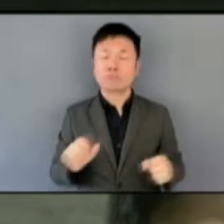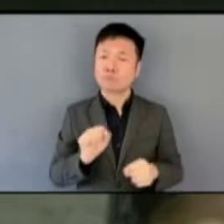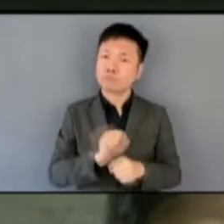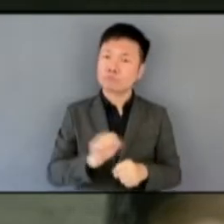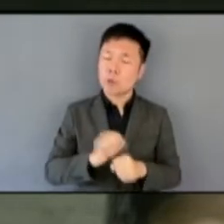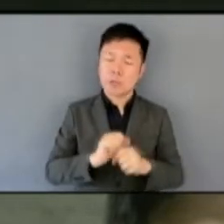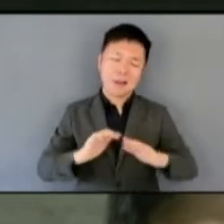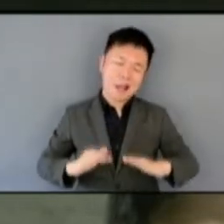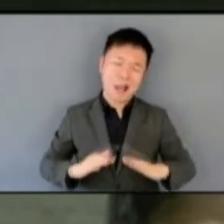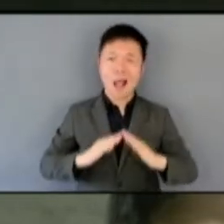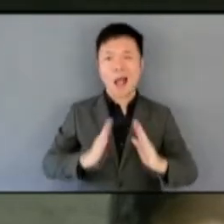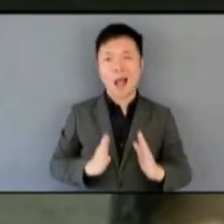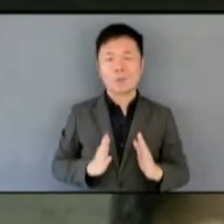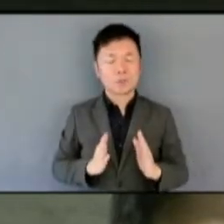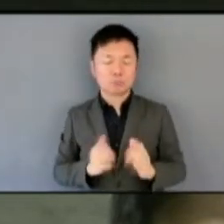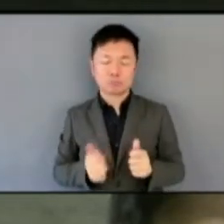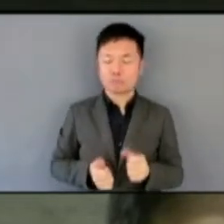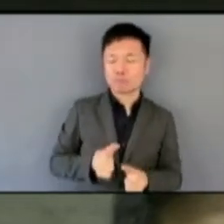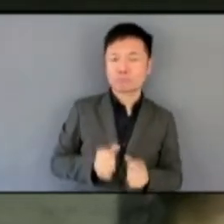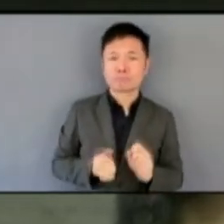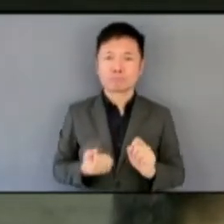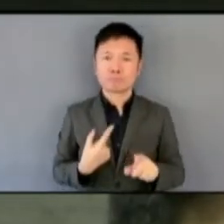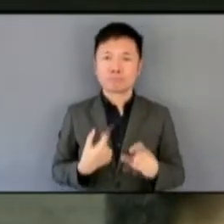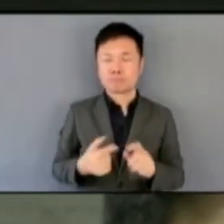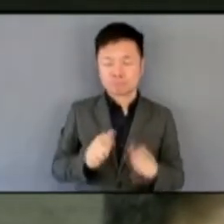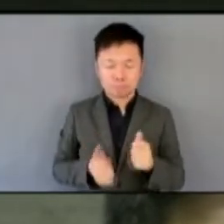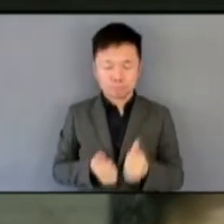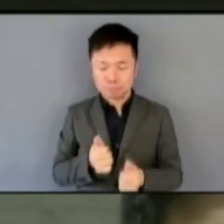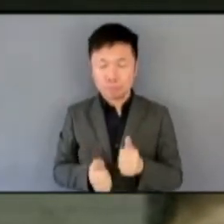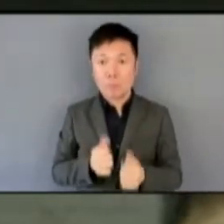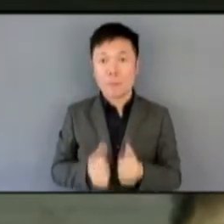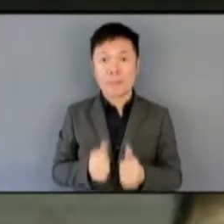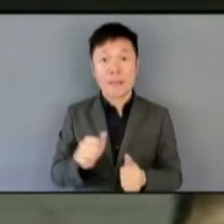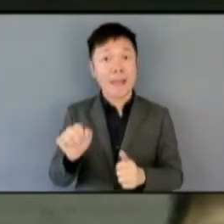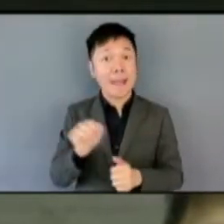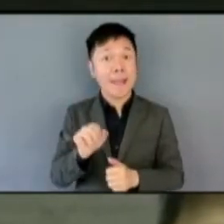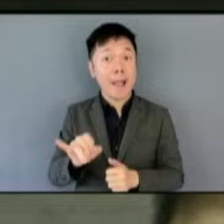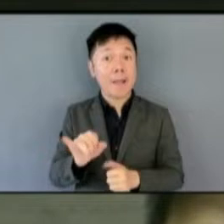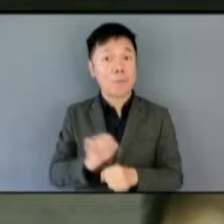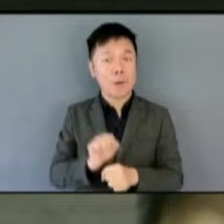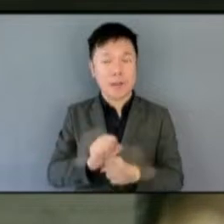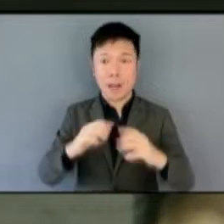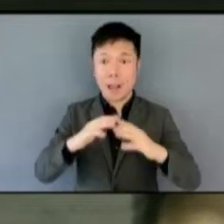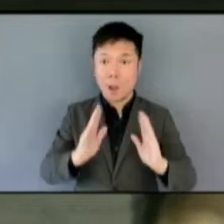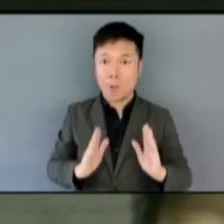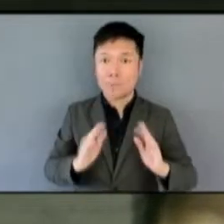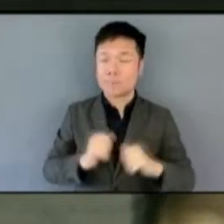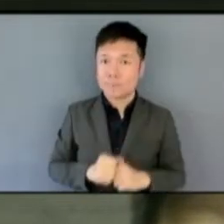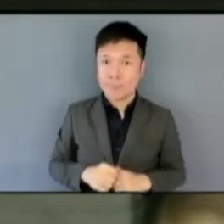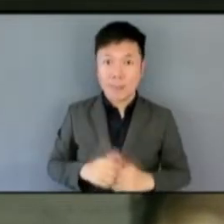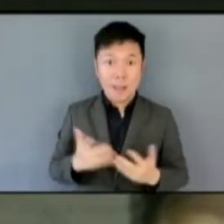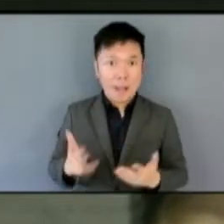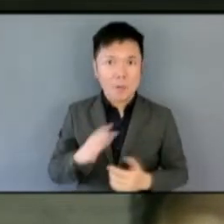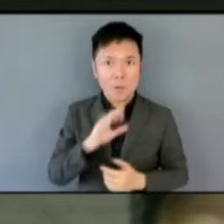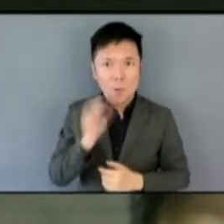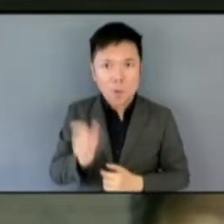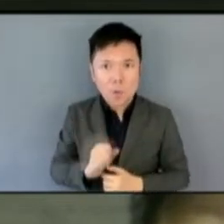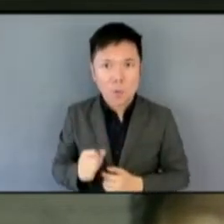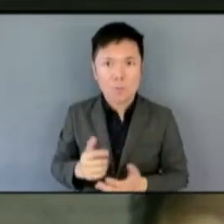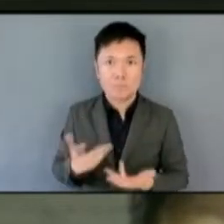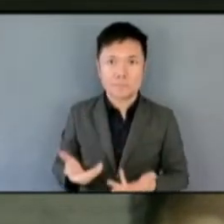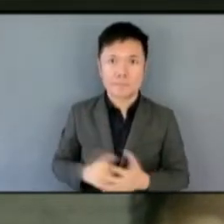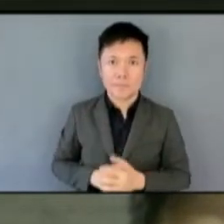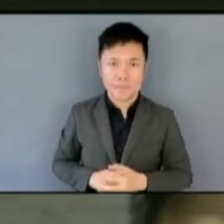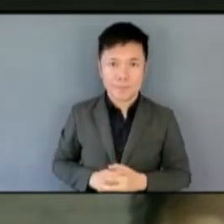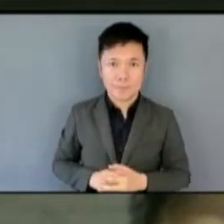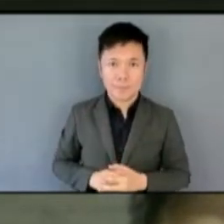work because of the lack of retirement age. But how do we also make sure that these workers are also not also